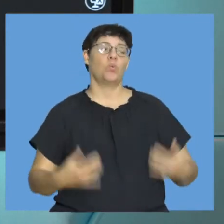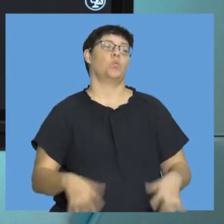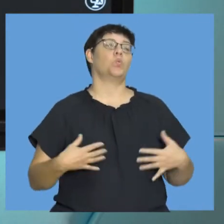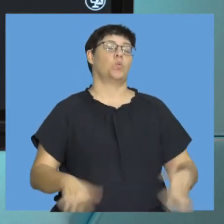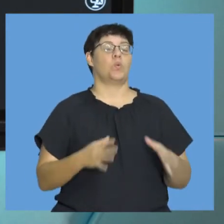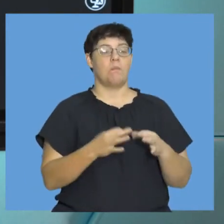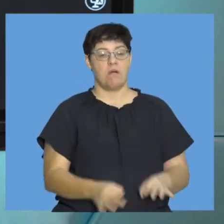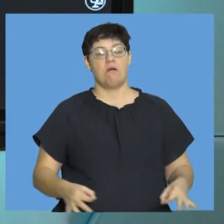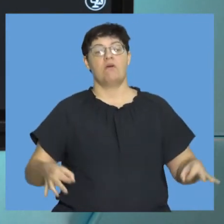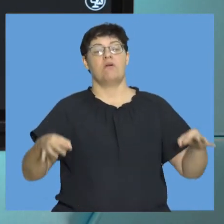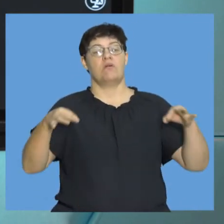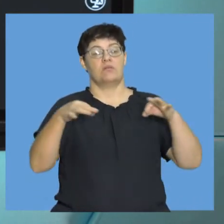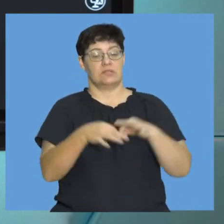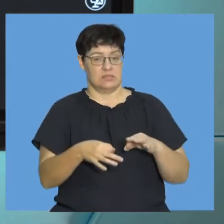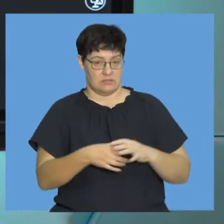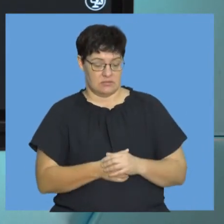of extreme